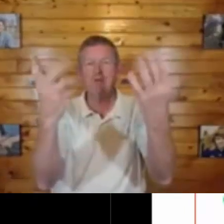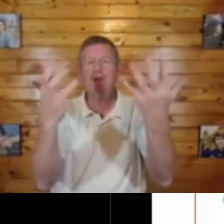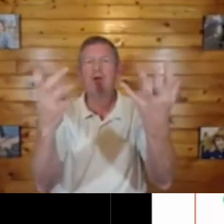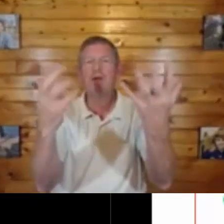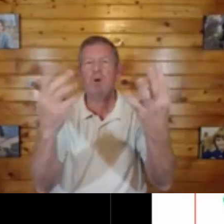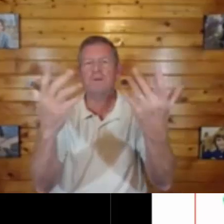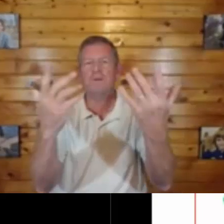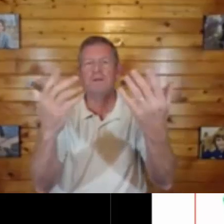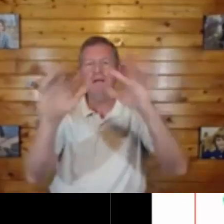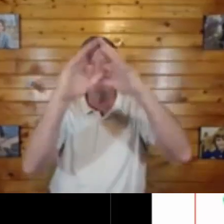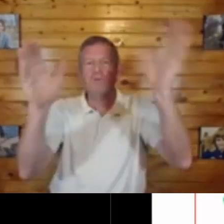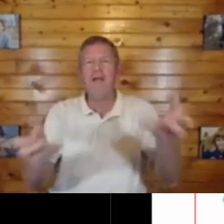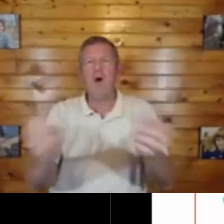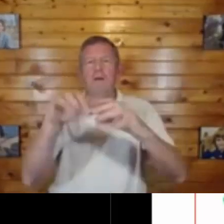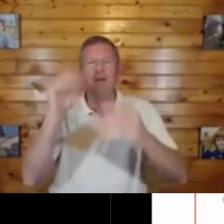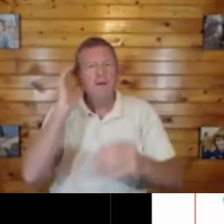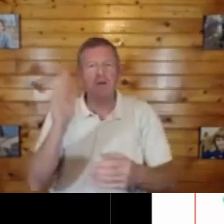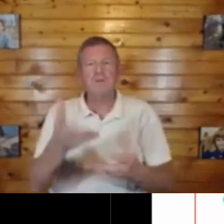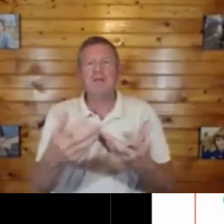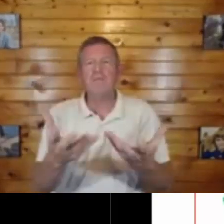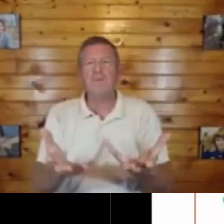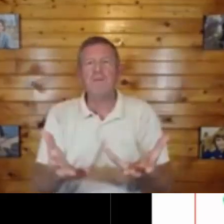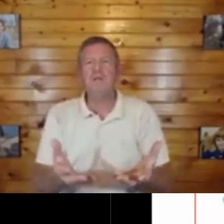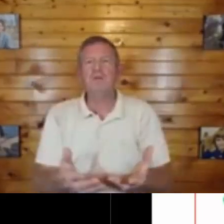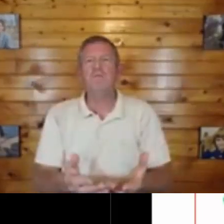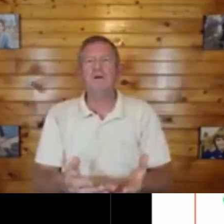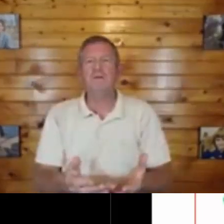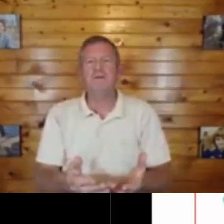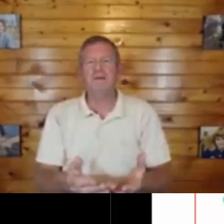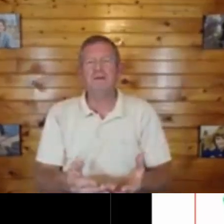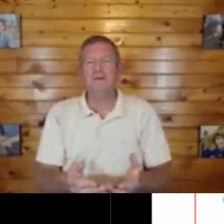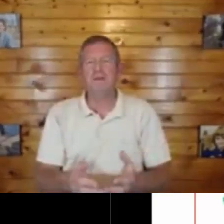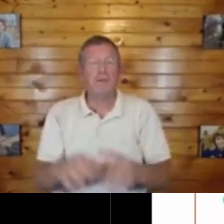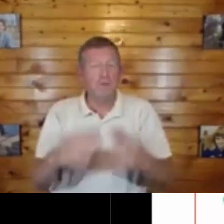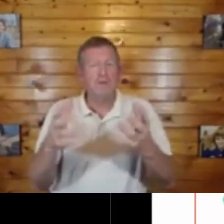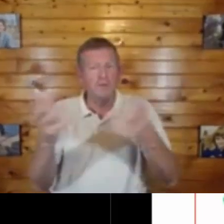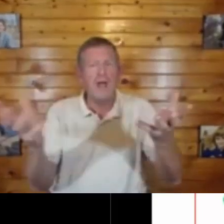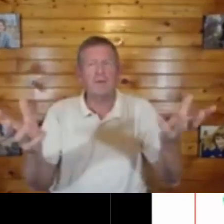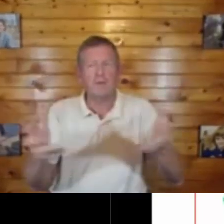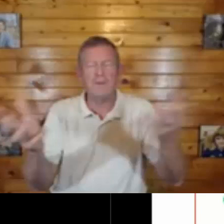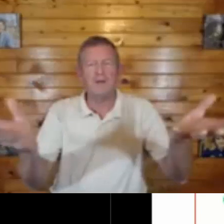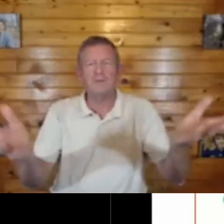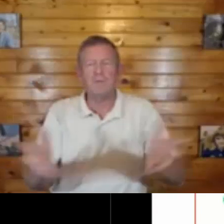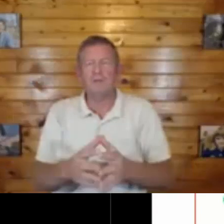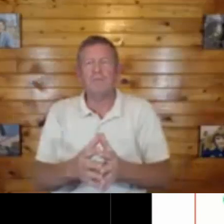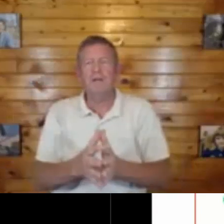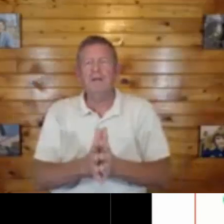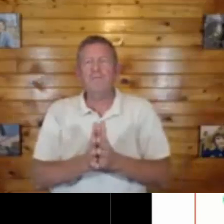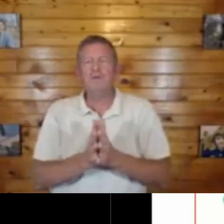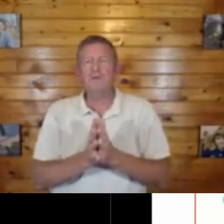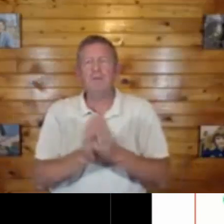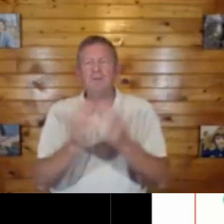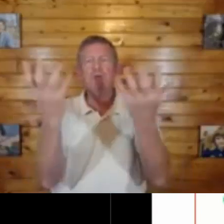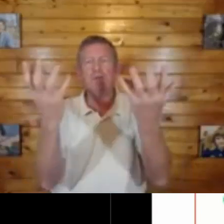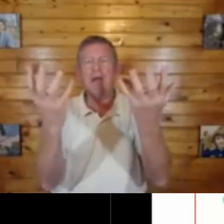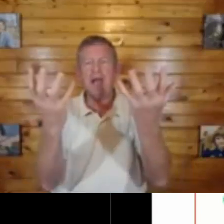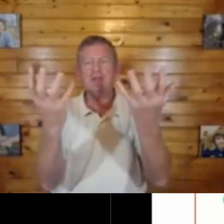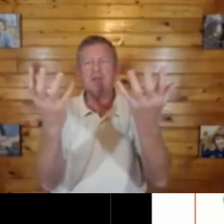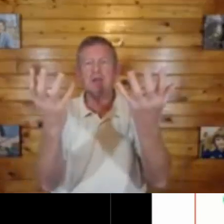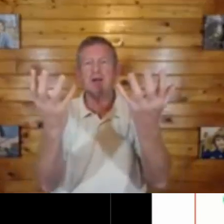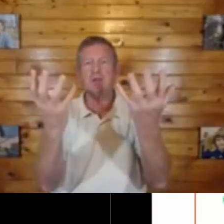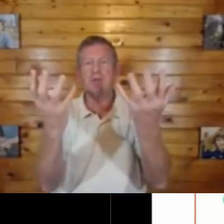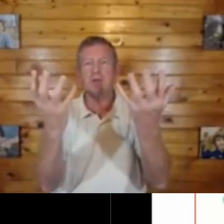have noticed, are very important. I try and help understand the formation of grammar, the grammatical structure of the French language using